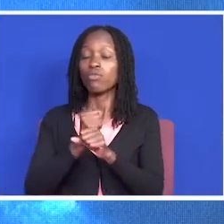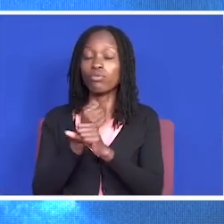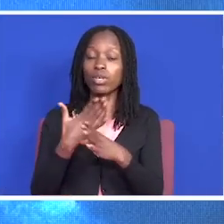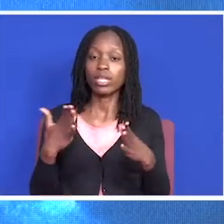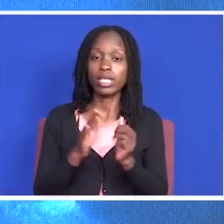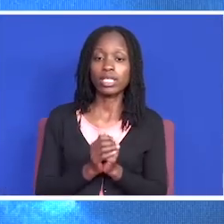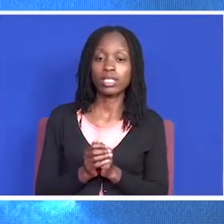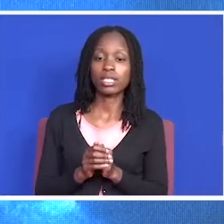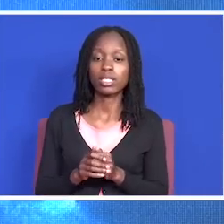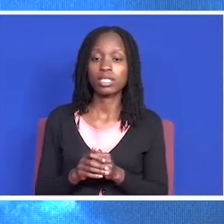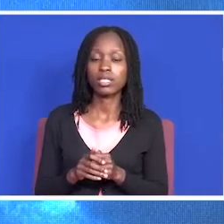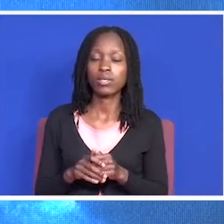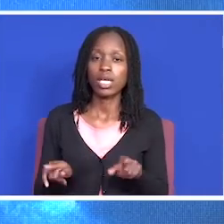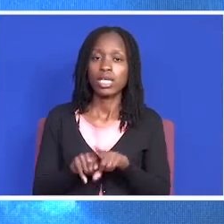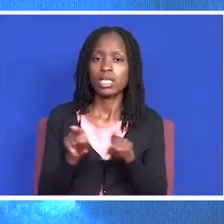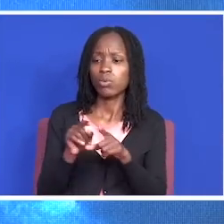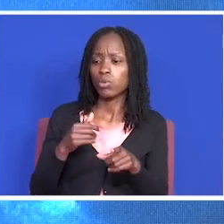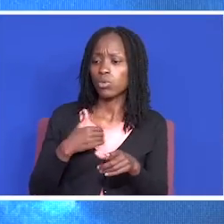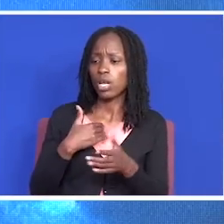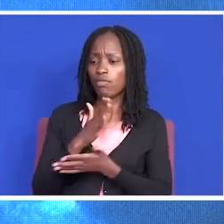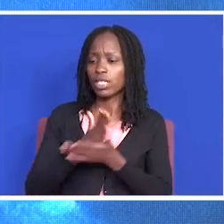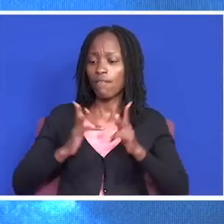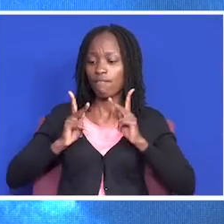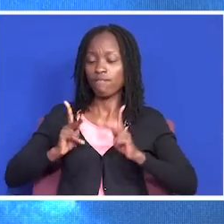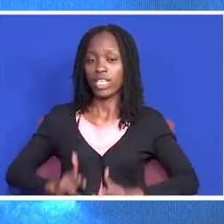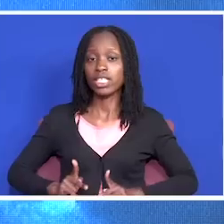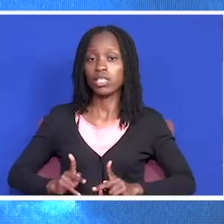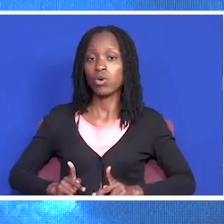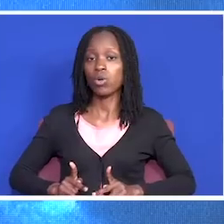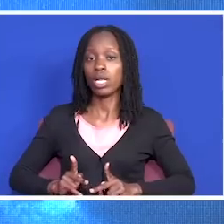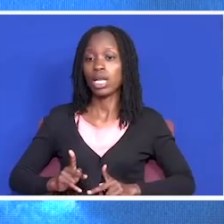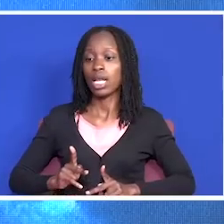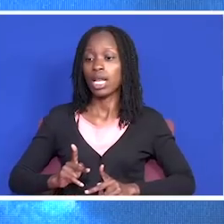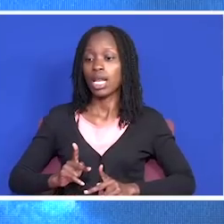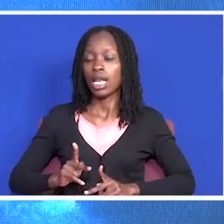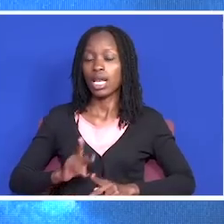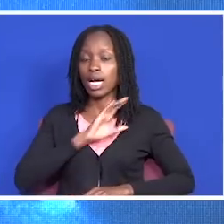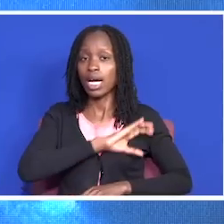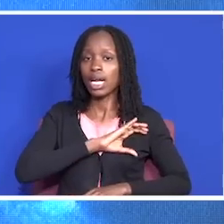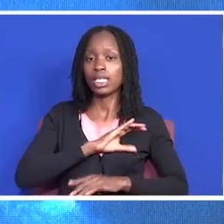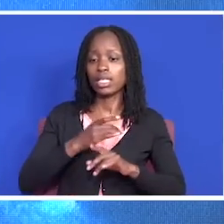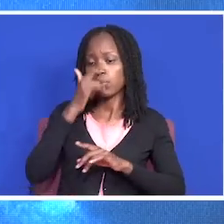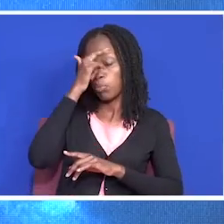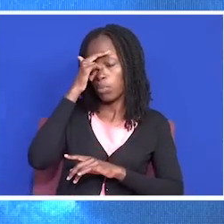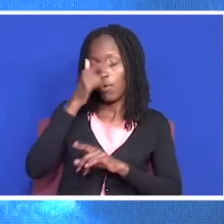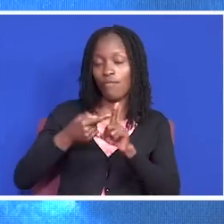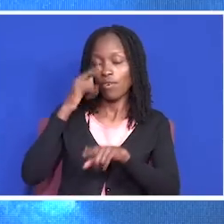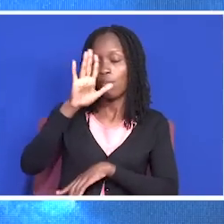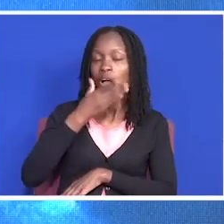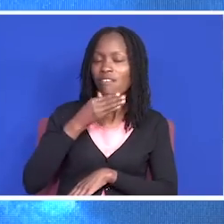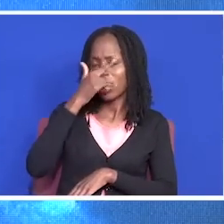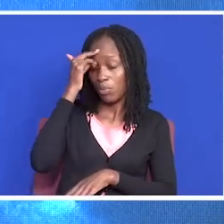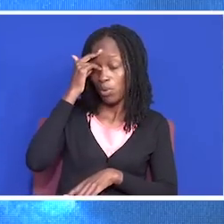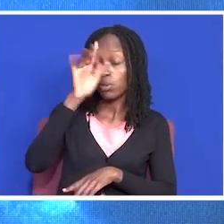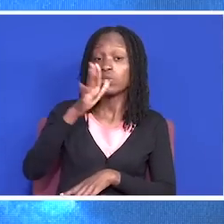will look, you are certainly going to look like him in one way or the other. Because, like I'm saying, he is